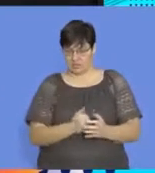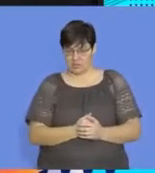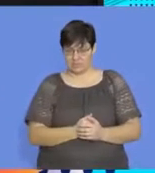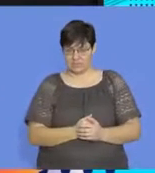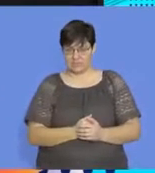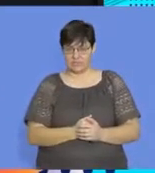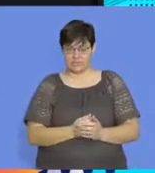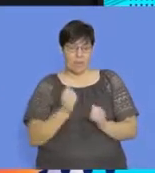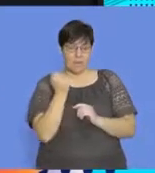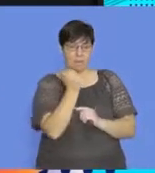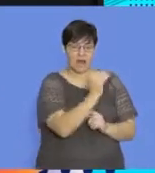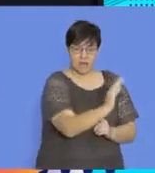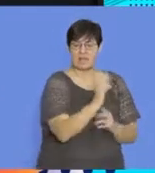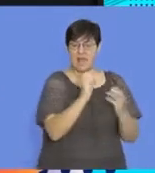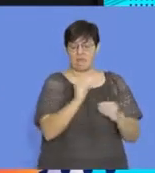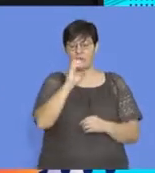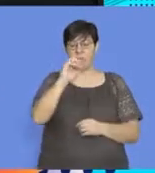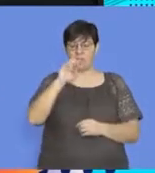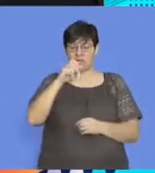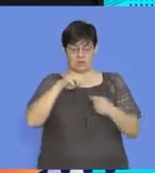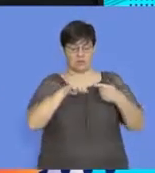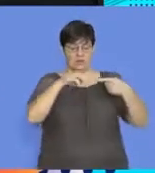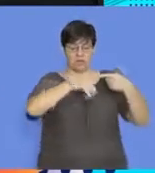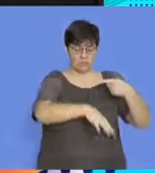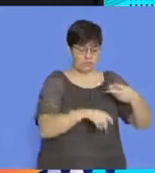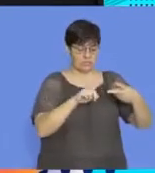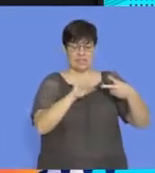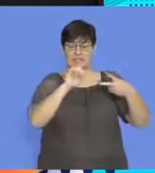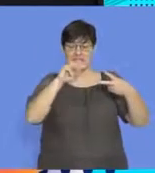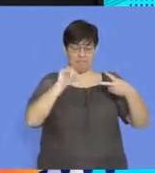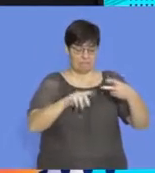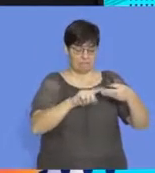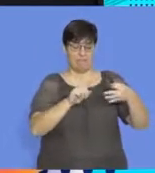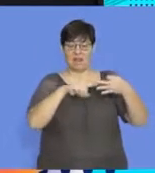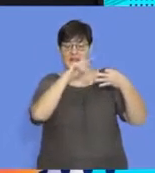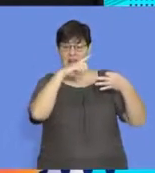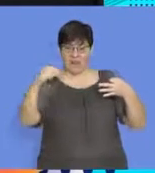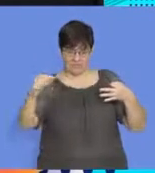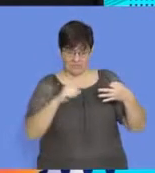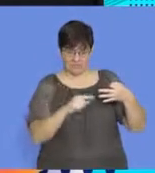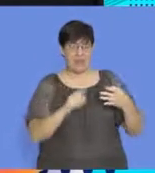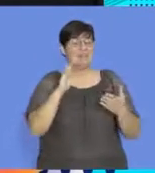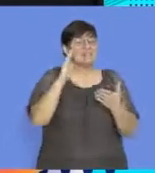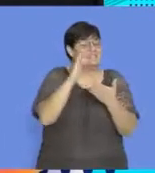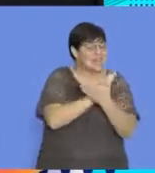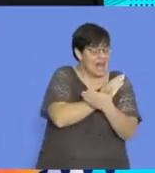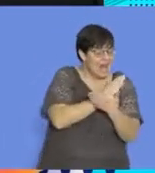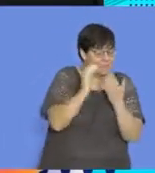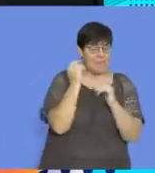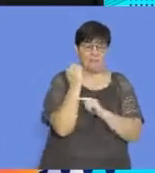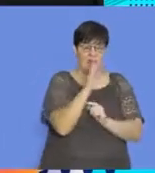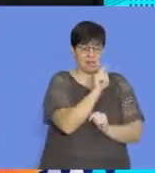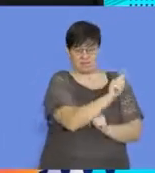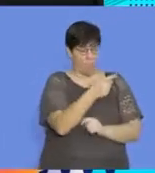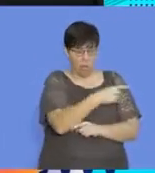plants, it's got organs, it's got roots, it's got stems, it's got leaves, and some plants, all right,